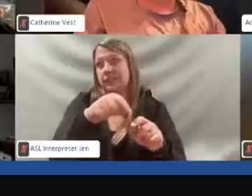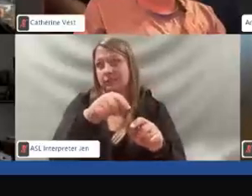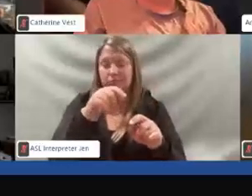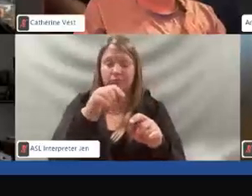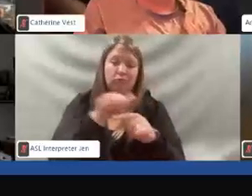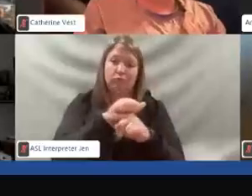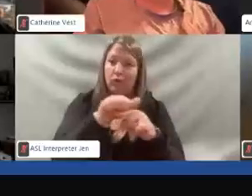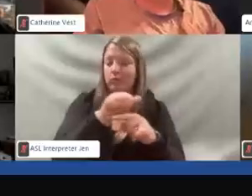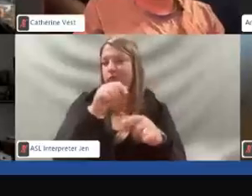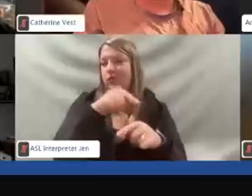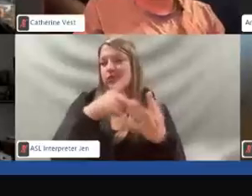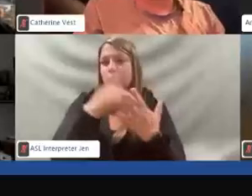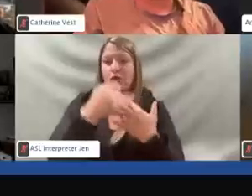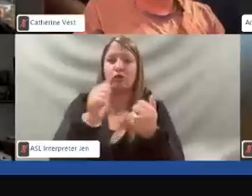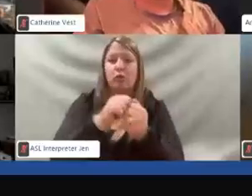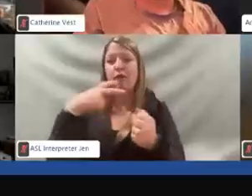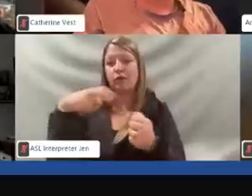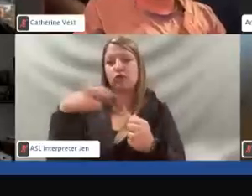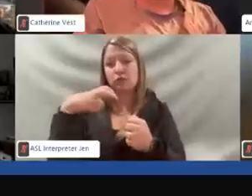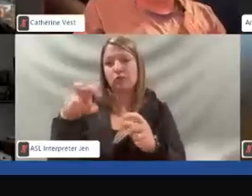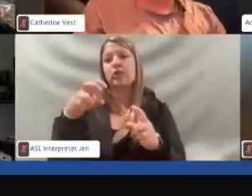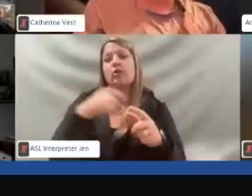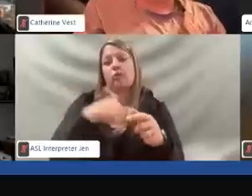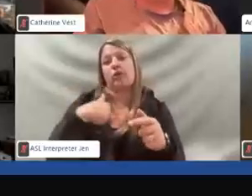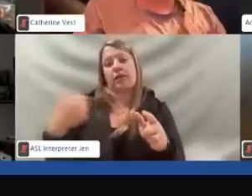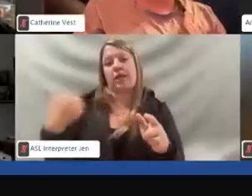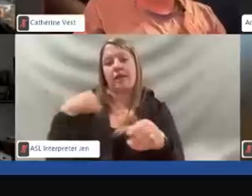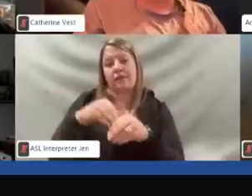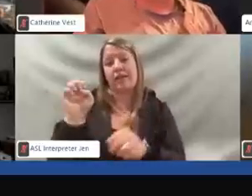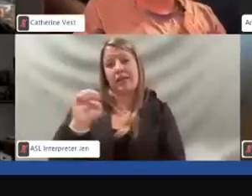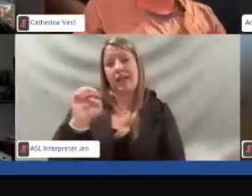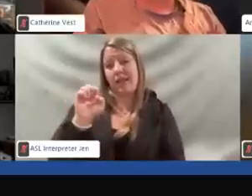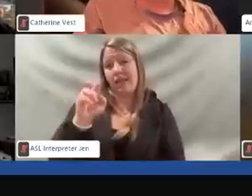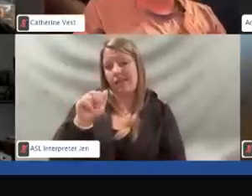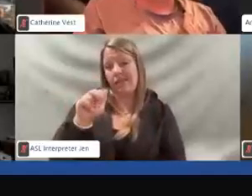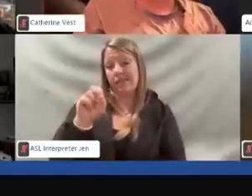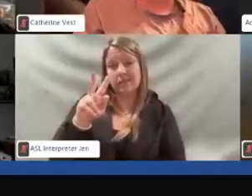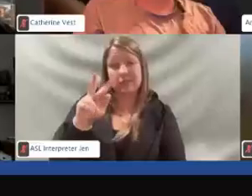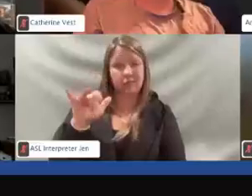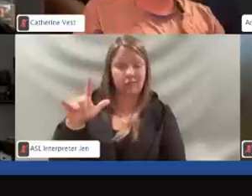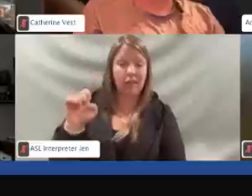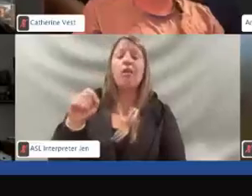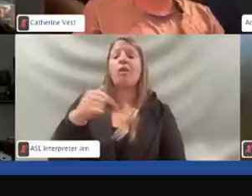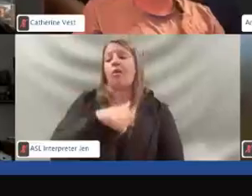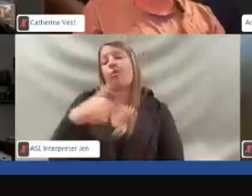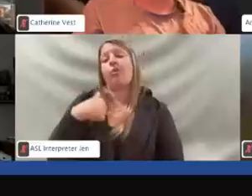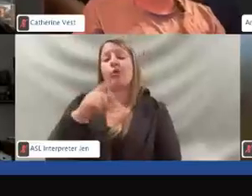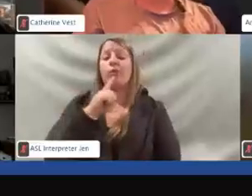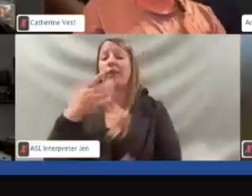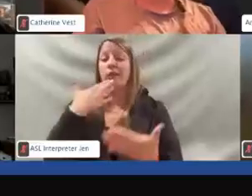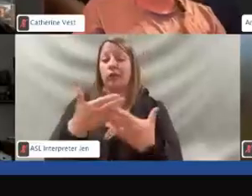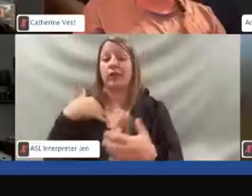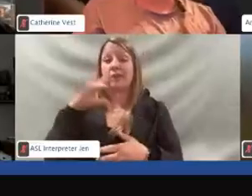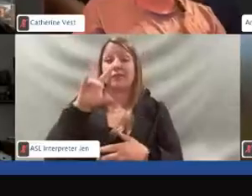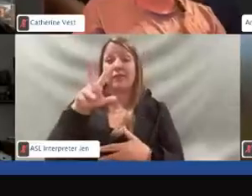this, again, with the Transportation Symposium that we're having in Evansville. And that should be, again, really good. We're going to have